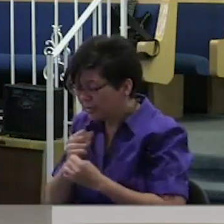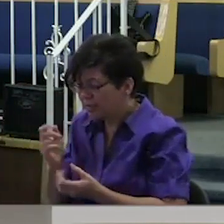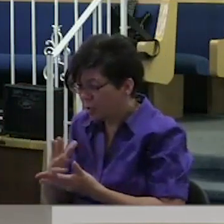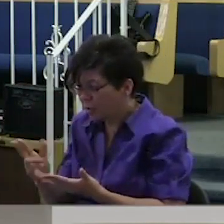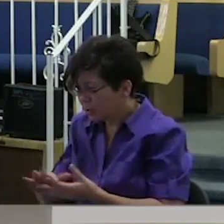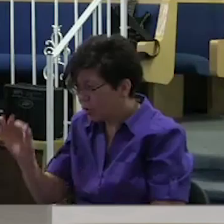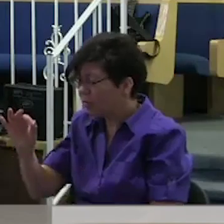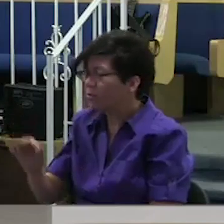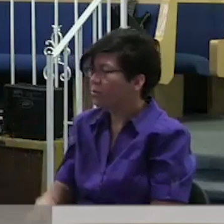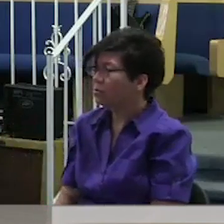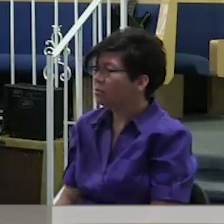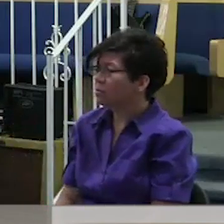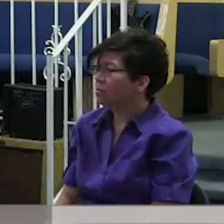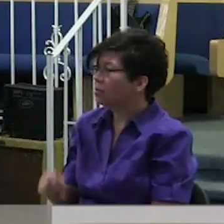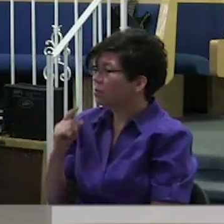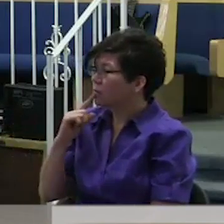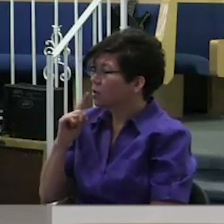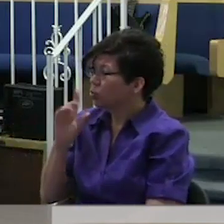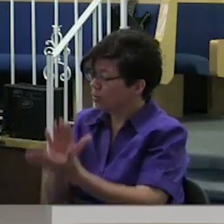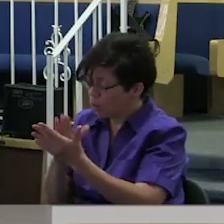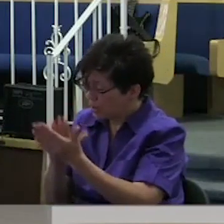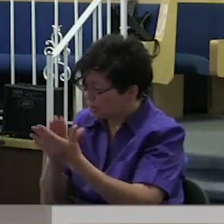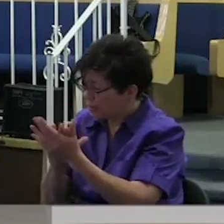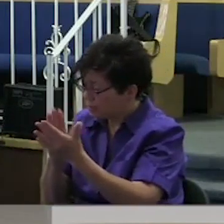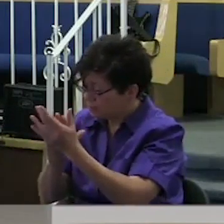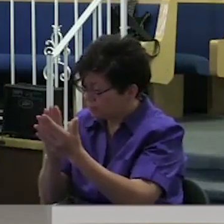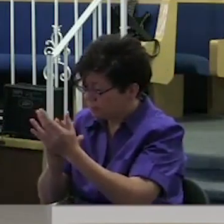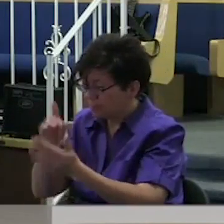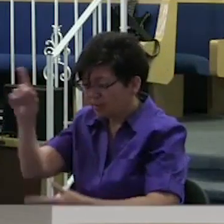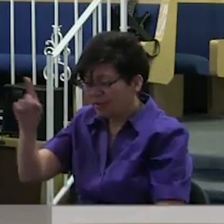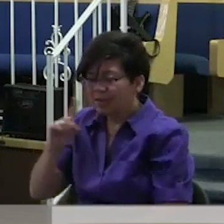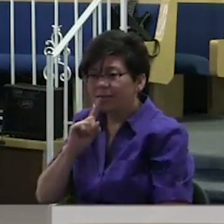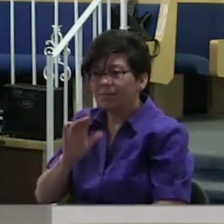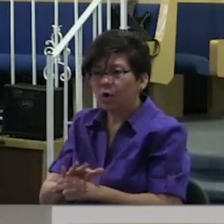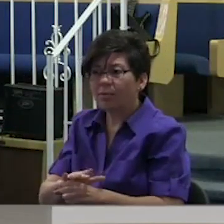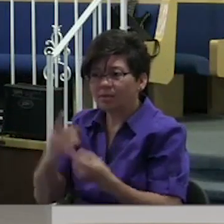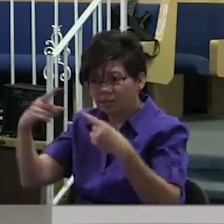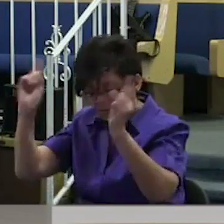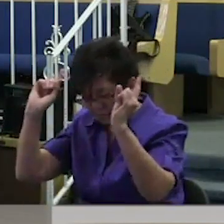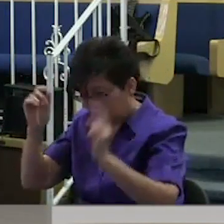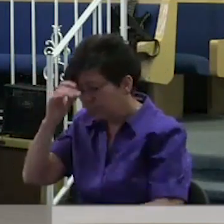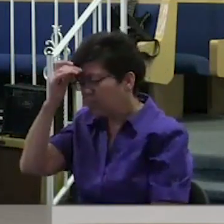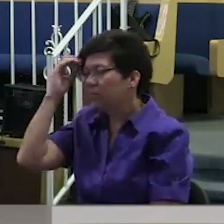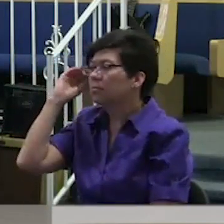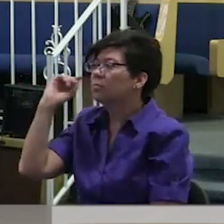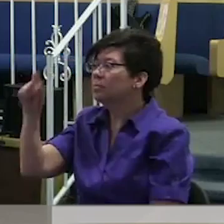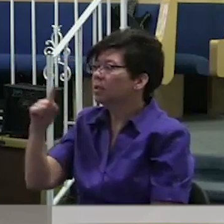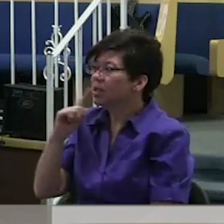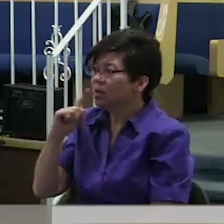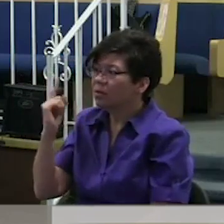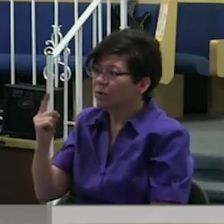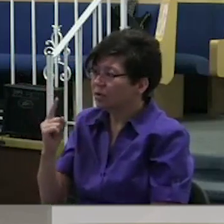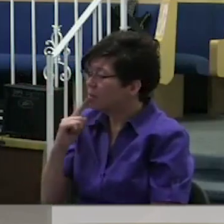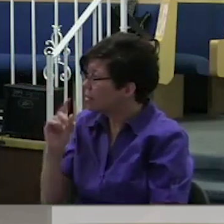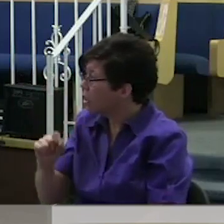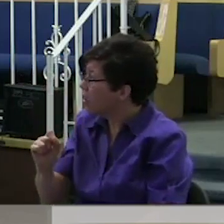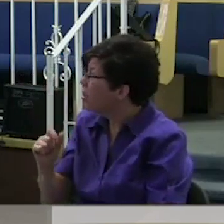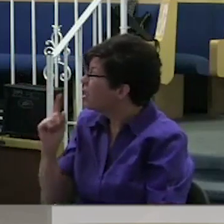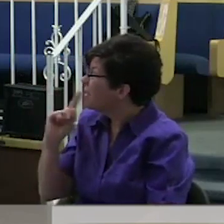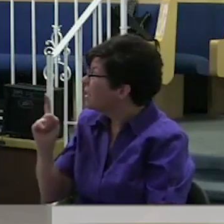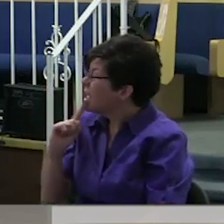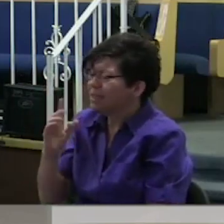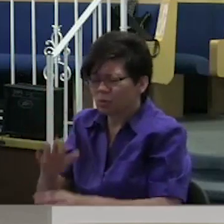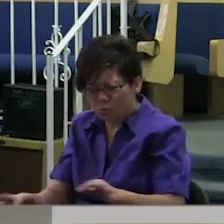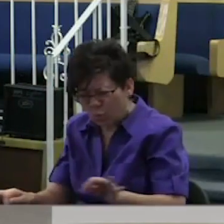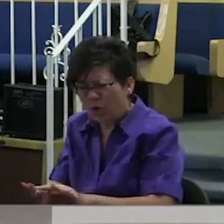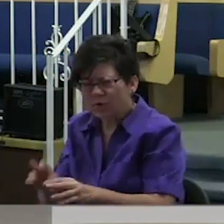Ghost, give God some praise, because he's worthy to be praised. He's worthy to be lifted up. He's worthy to